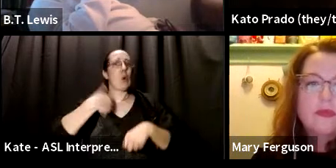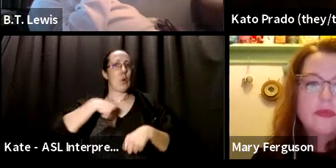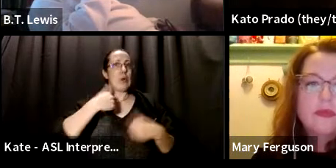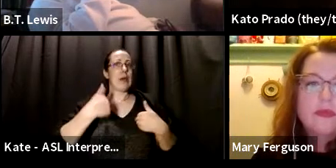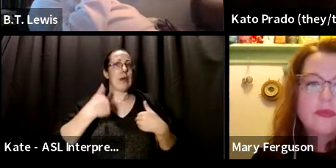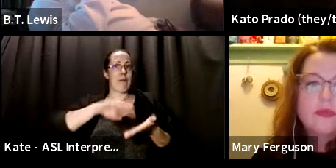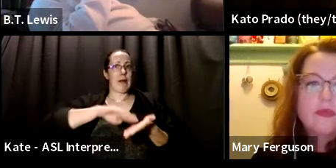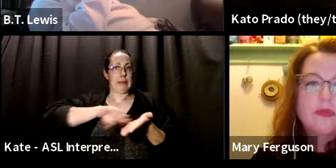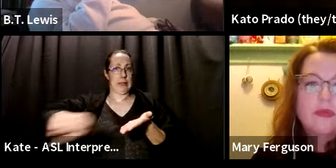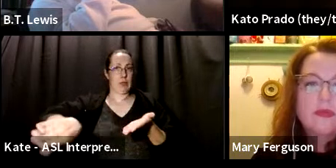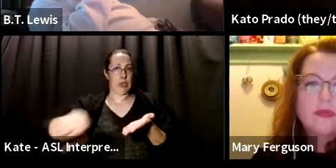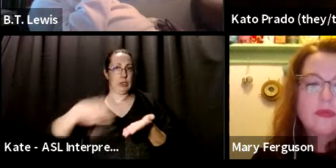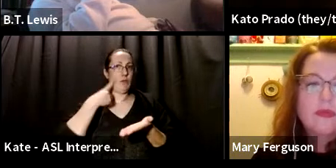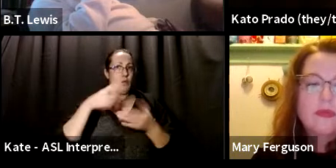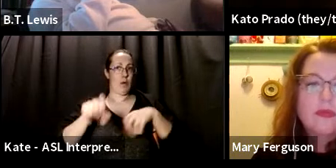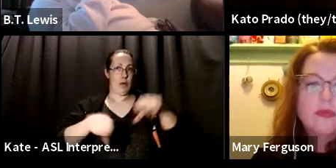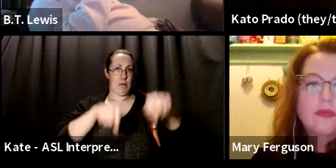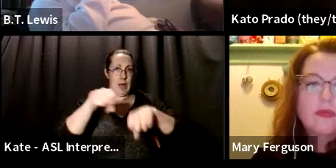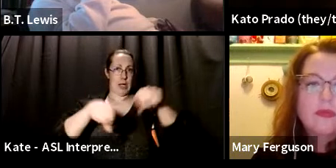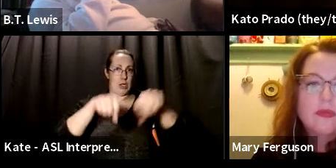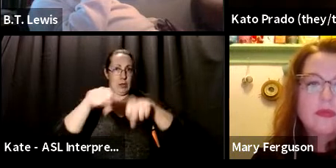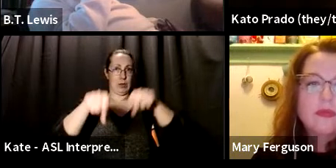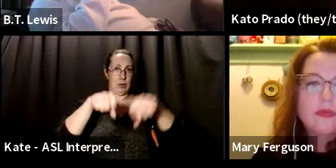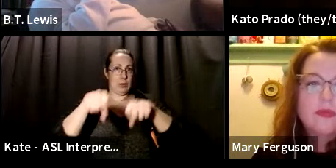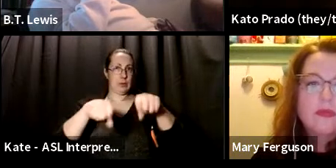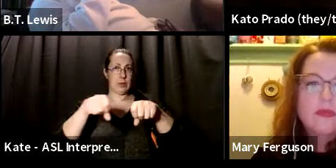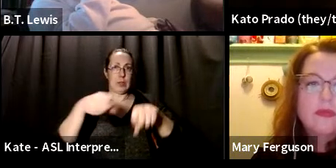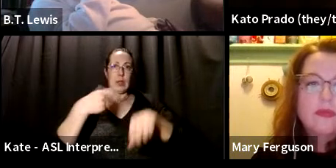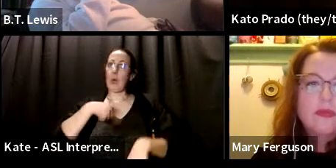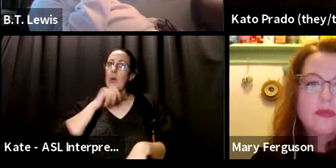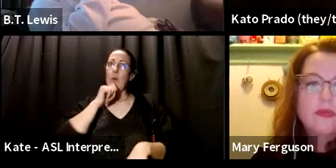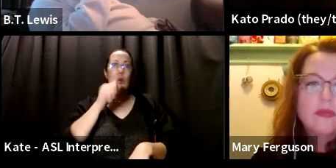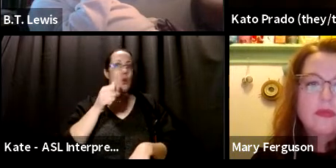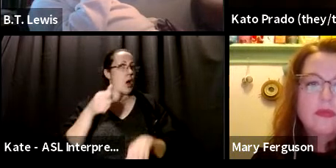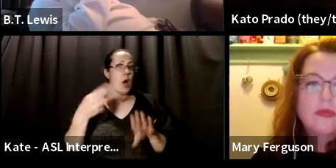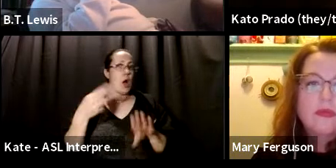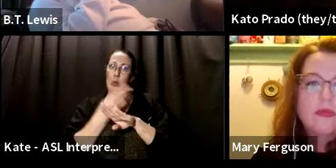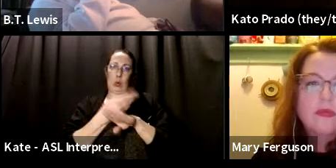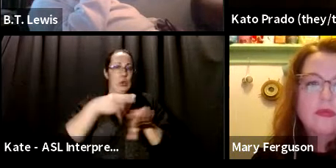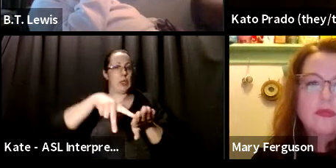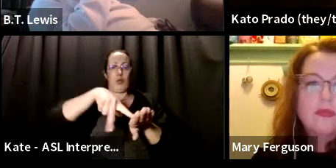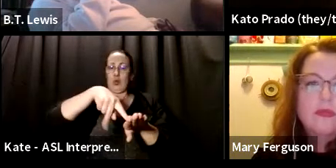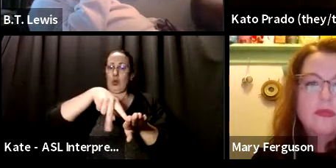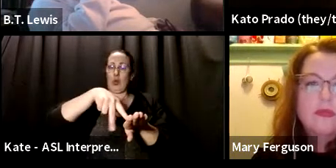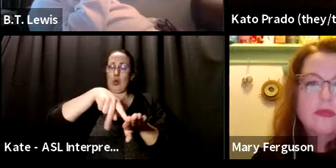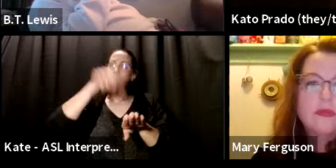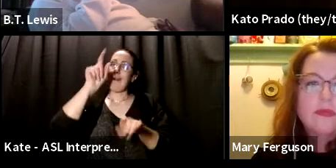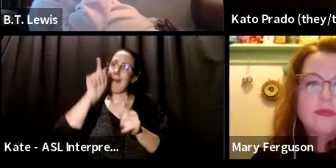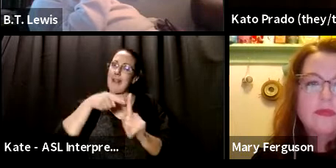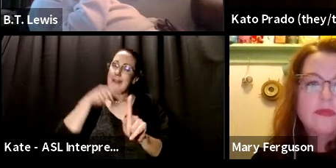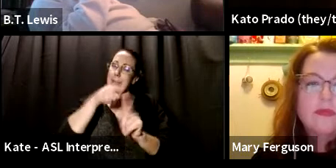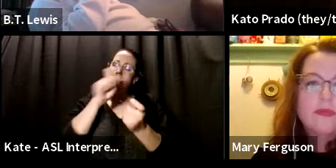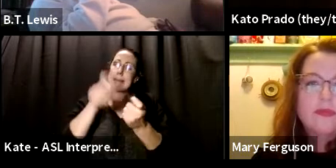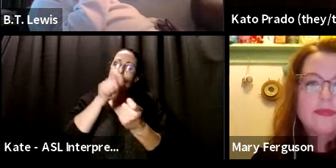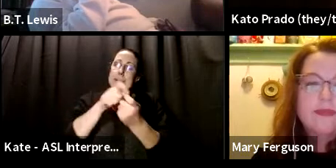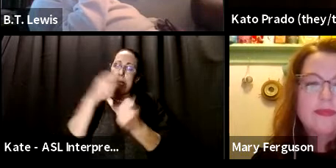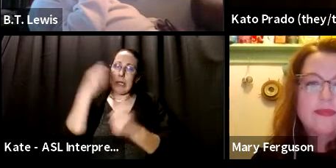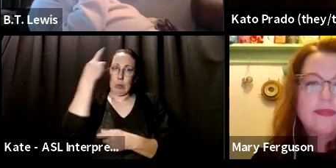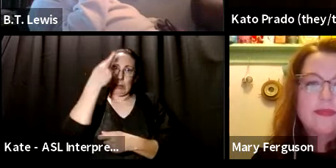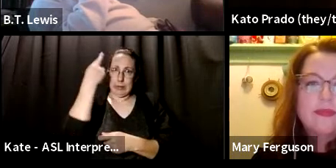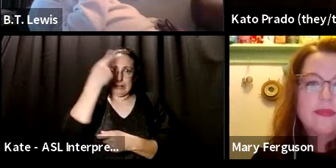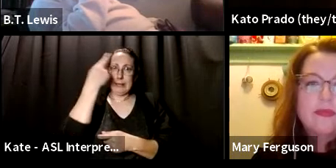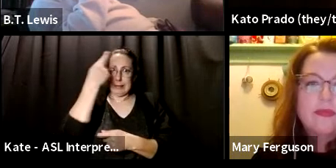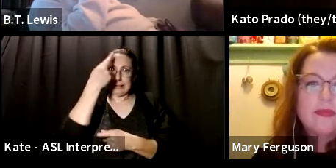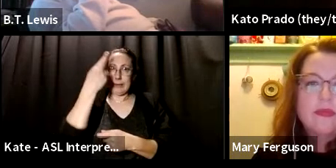the bicycles, and we are not deploying scooters for that exact reason. And in your plan, if the